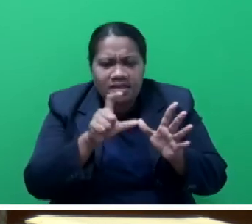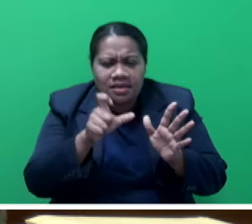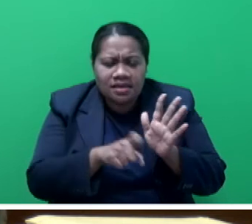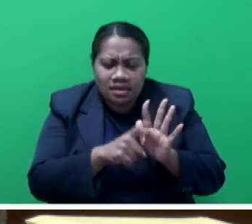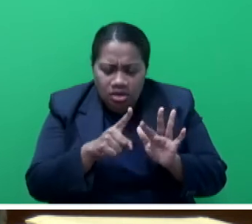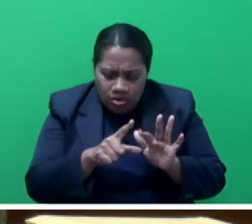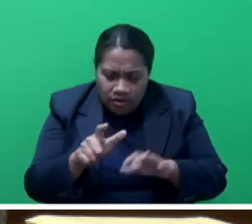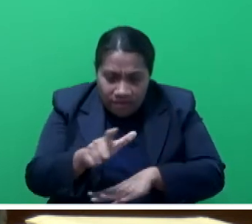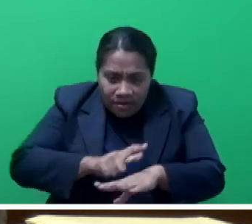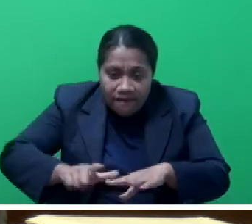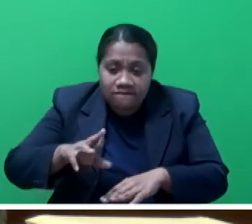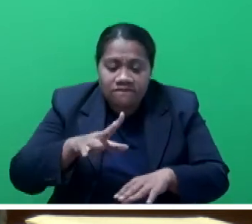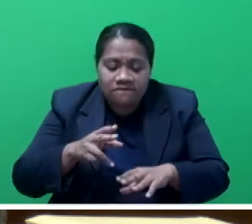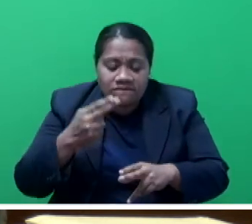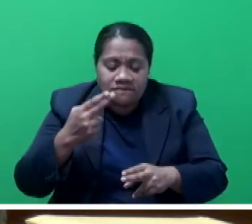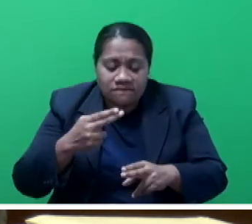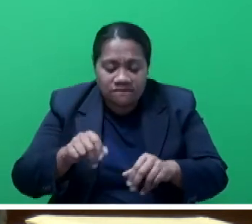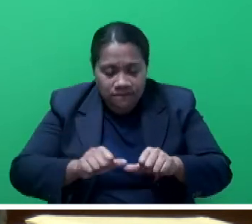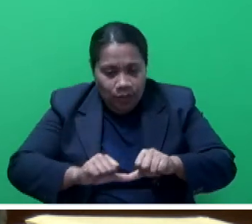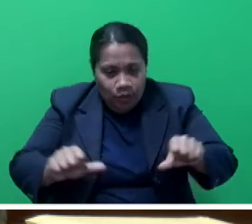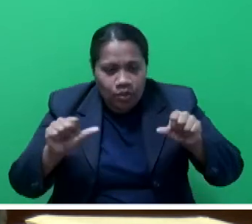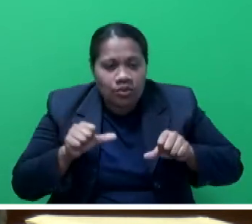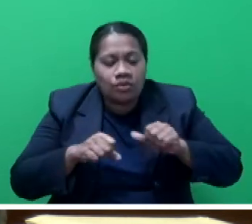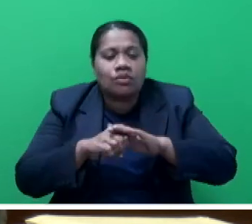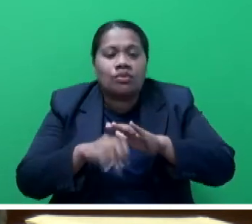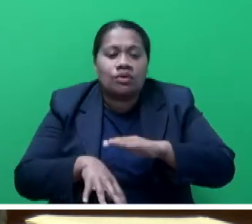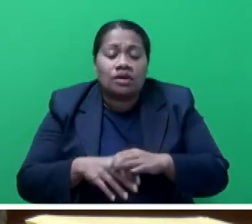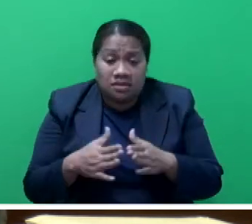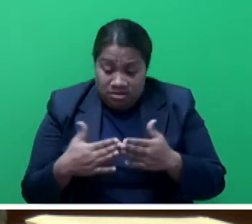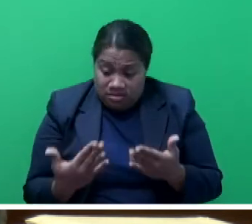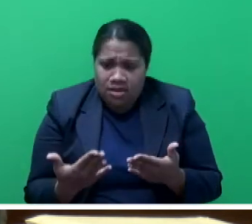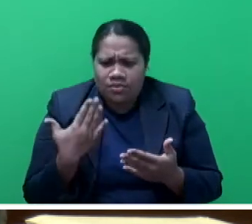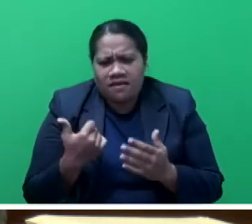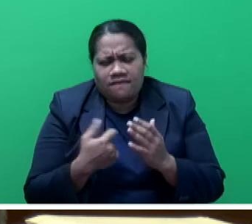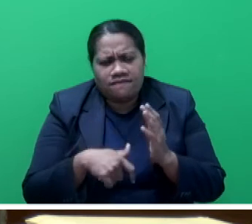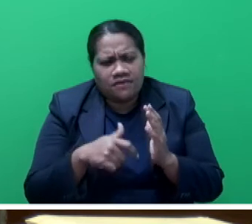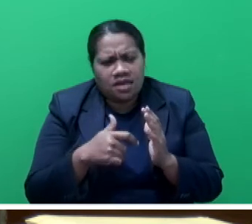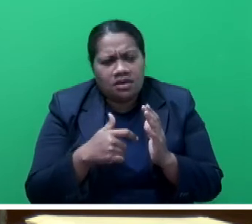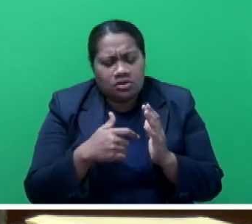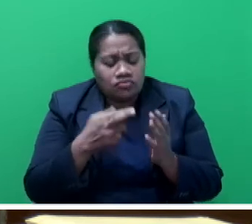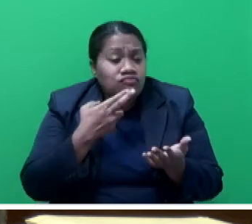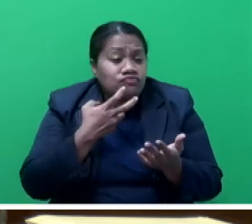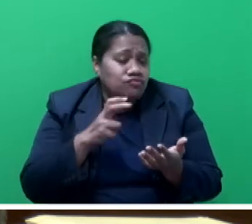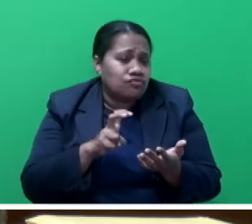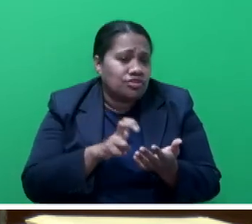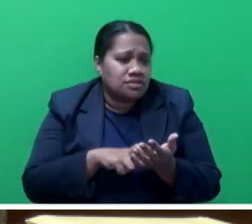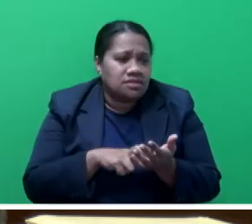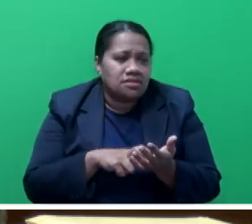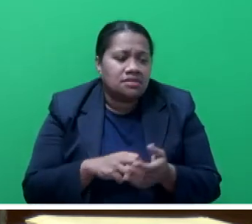agricultural crops, Mr. Speaker. As of now, Mr. Speaker, we have registered and approved